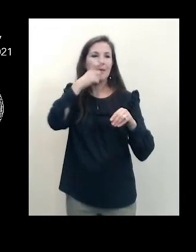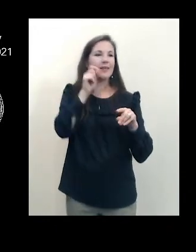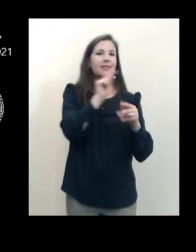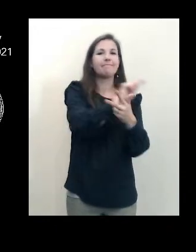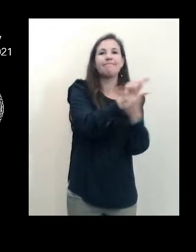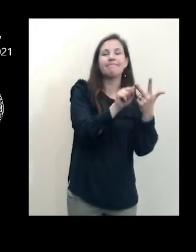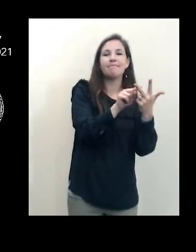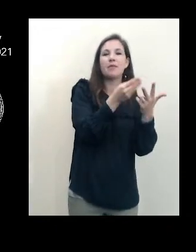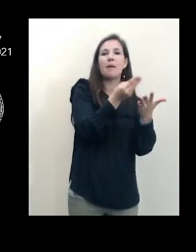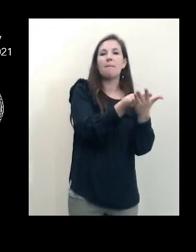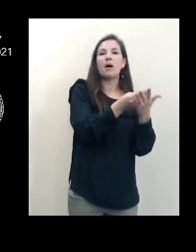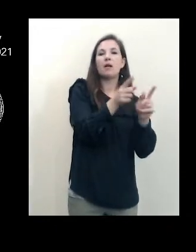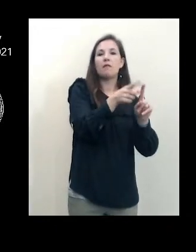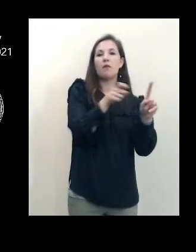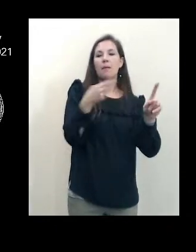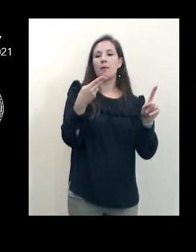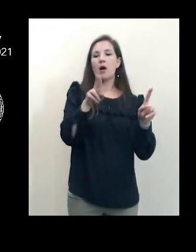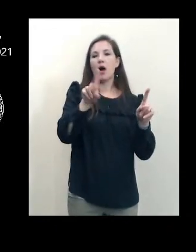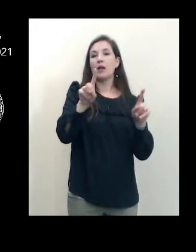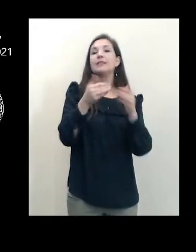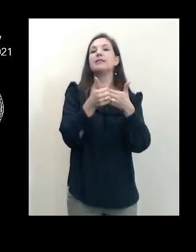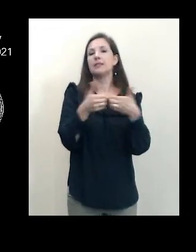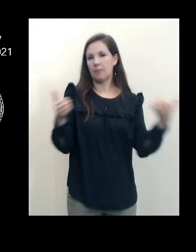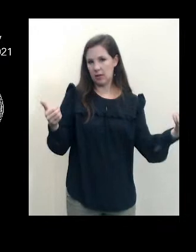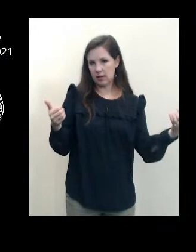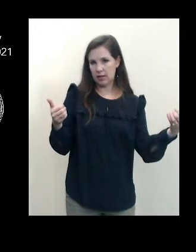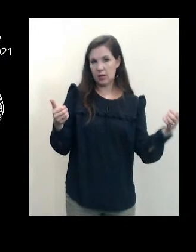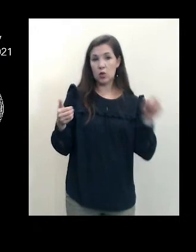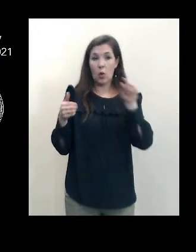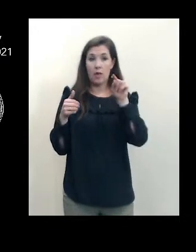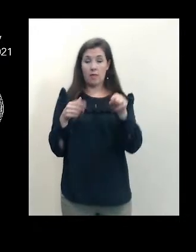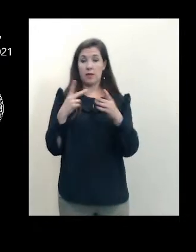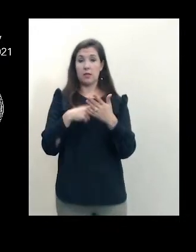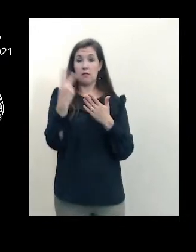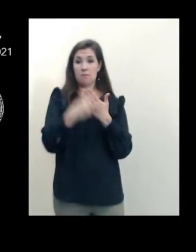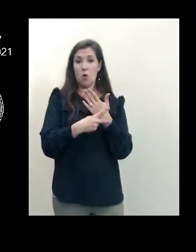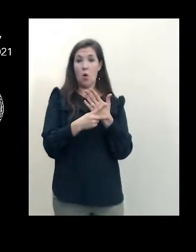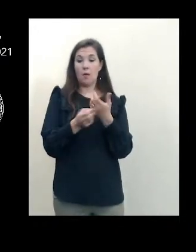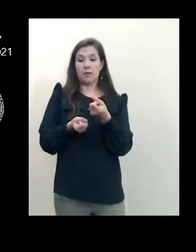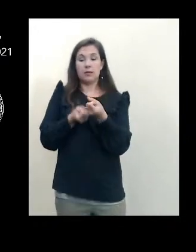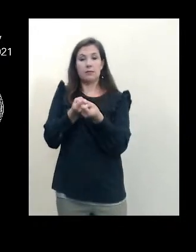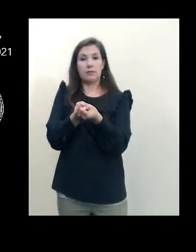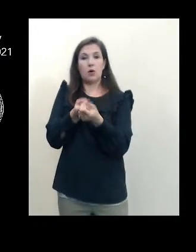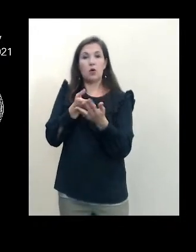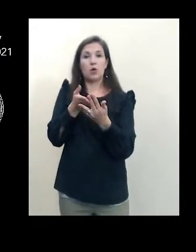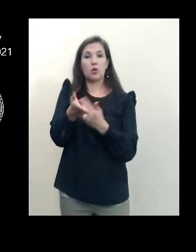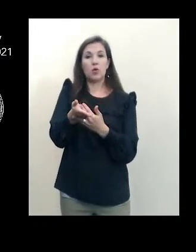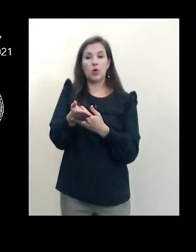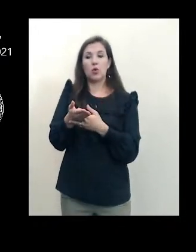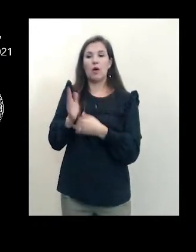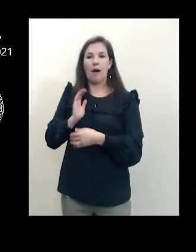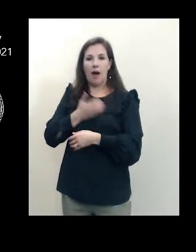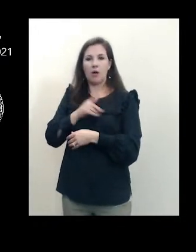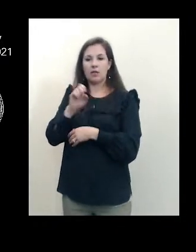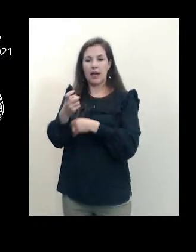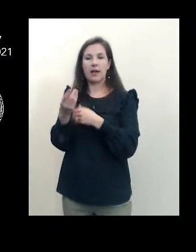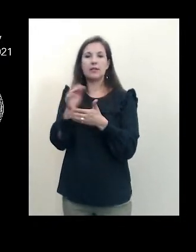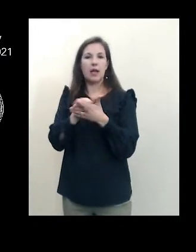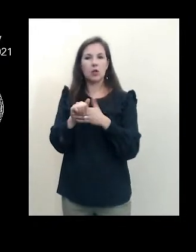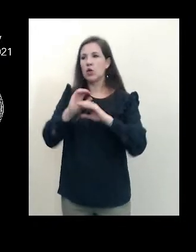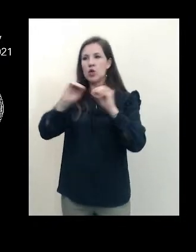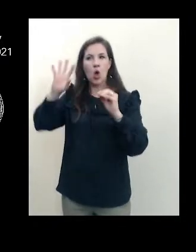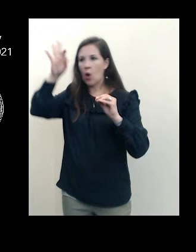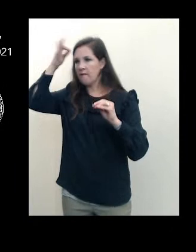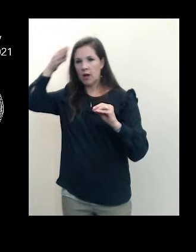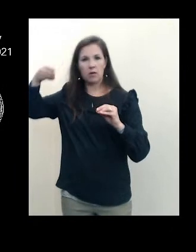money from HUD separately. This program is being sponsored by full county tax dollars, no federal share,